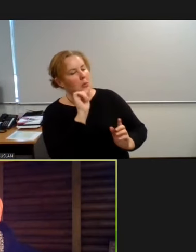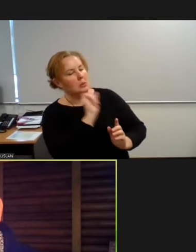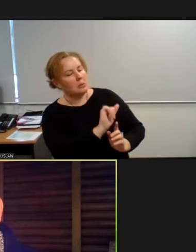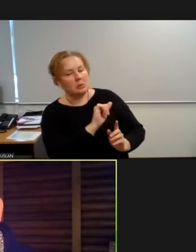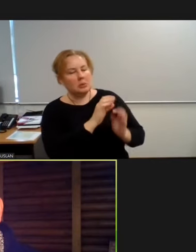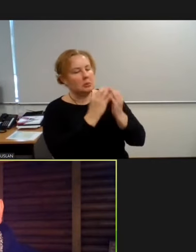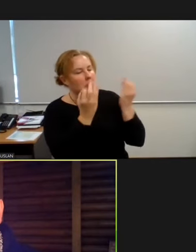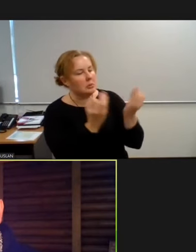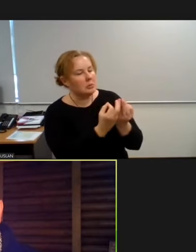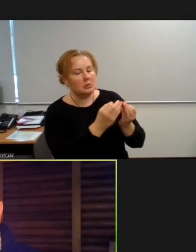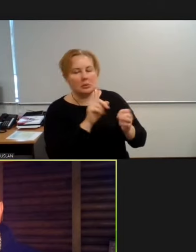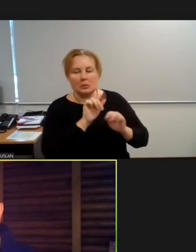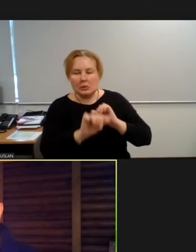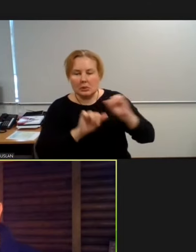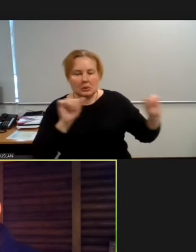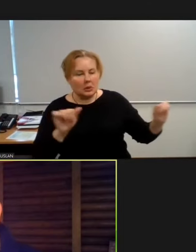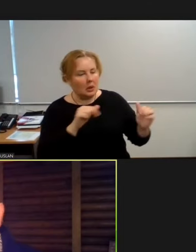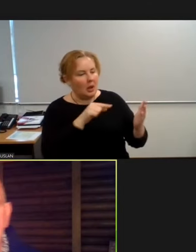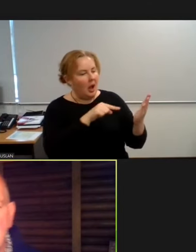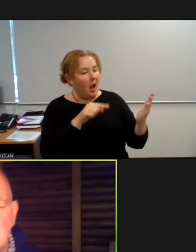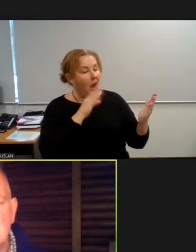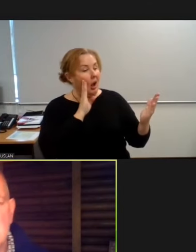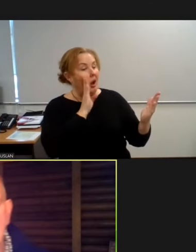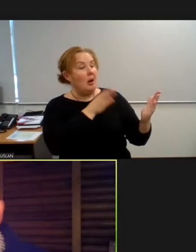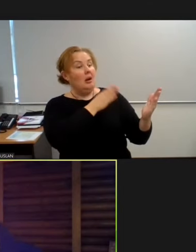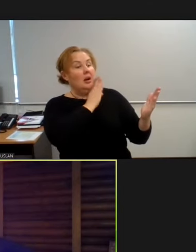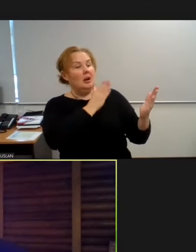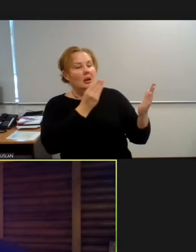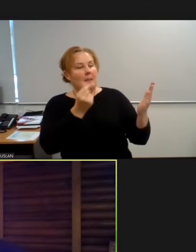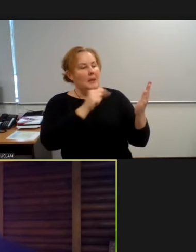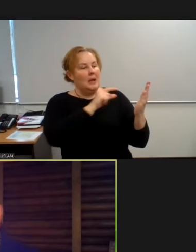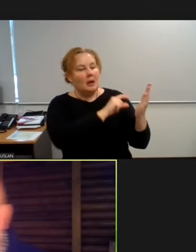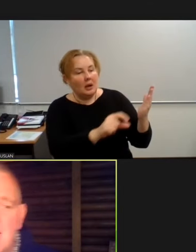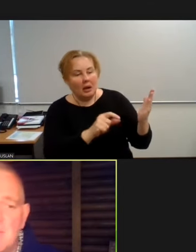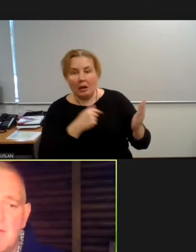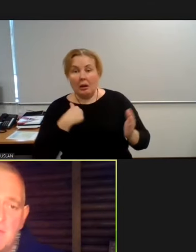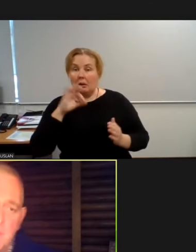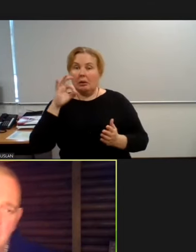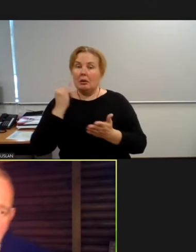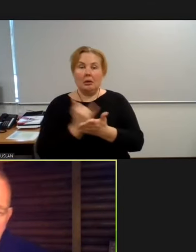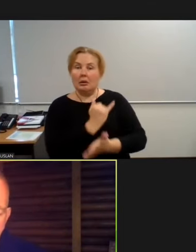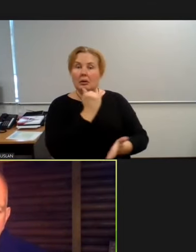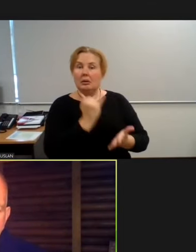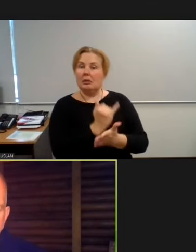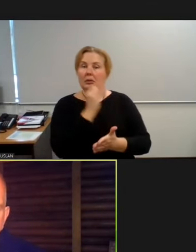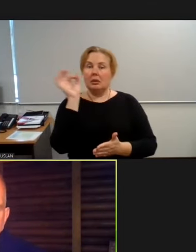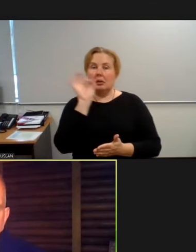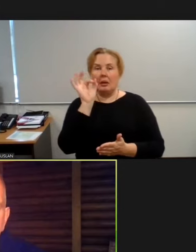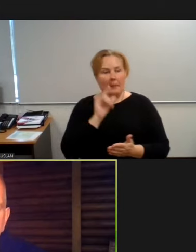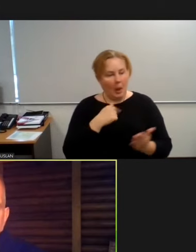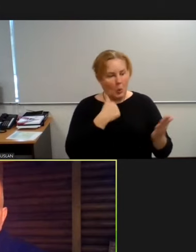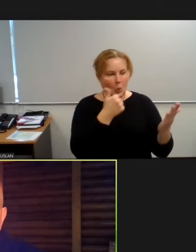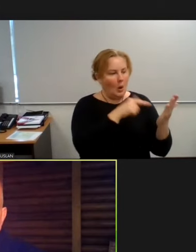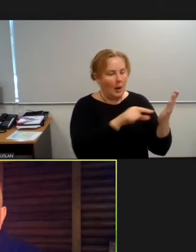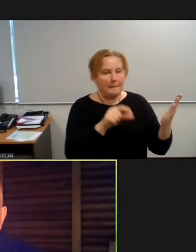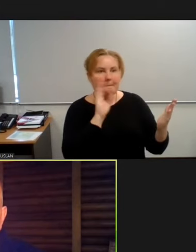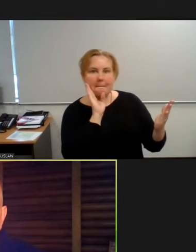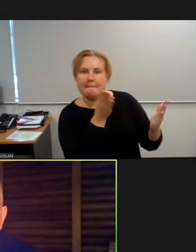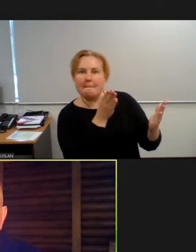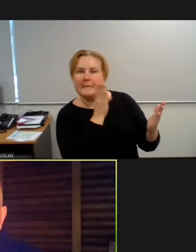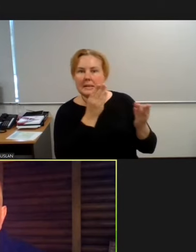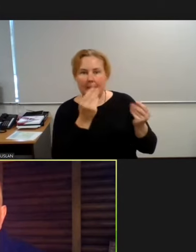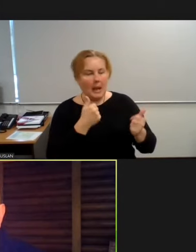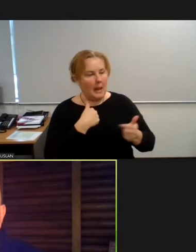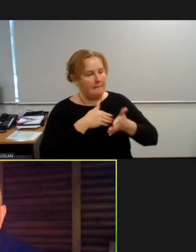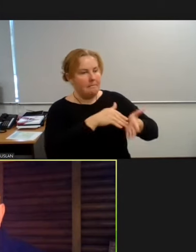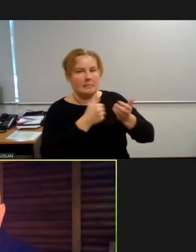or, you know, is there a blind spot? I mean, that's not a way of criticism. And in fact, when I do that, I find very few. But I think it's good for someone sort